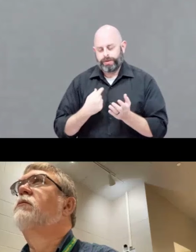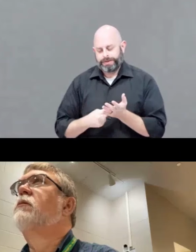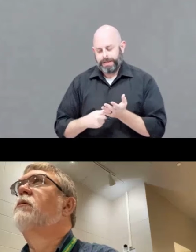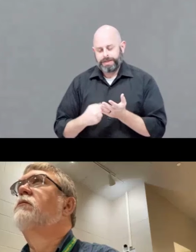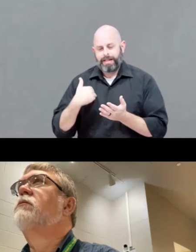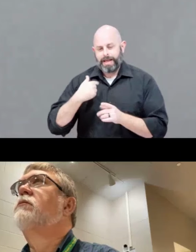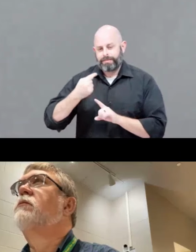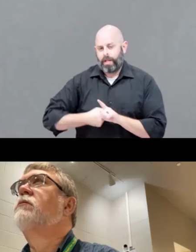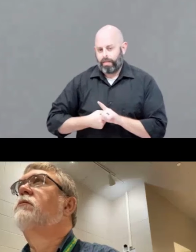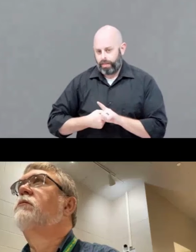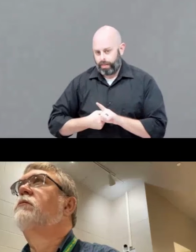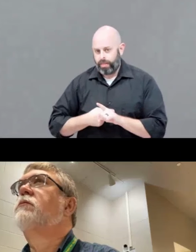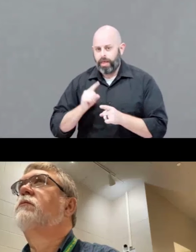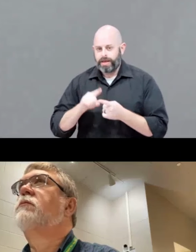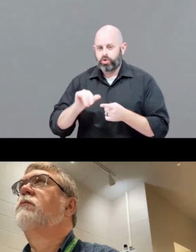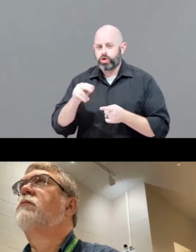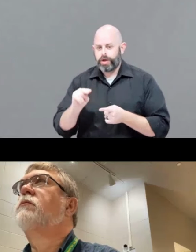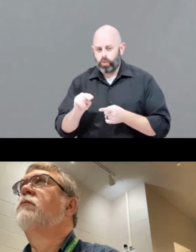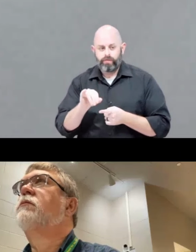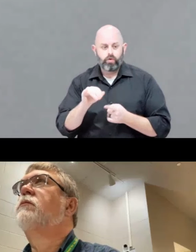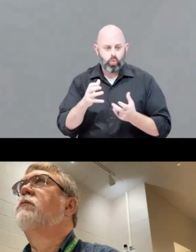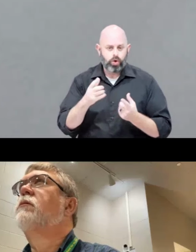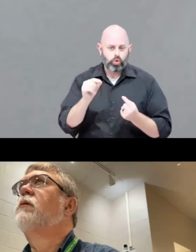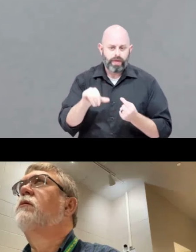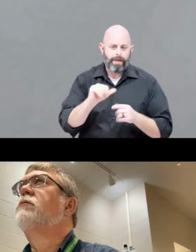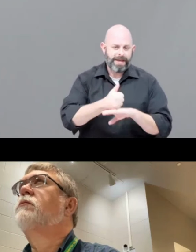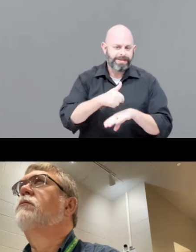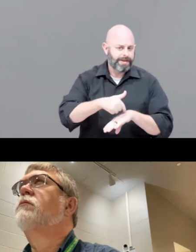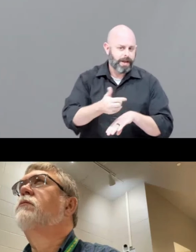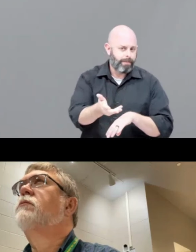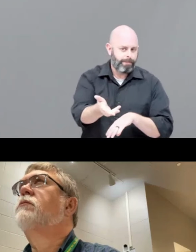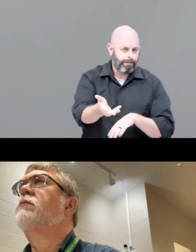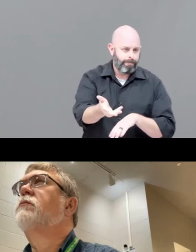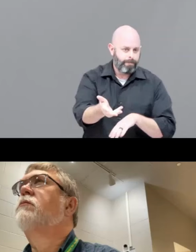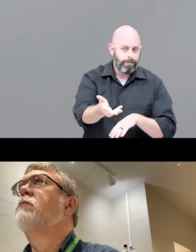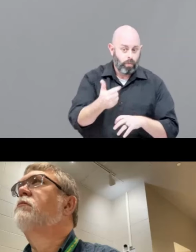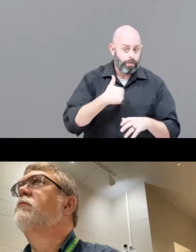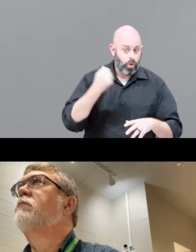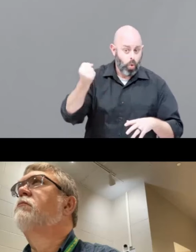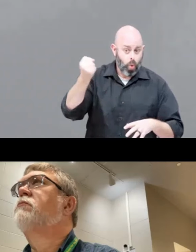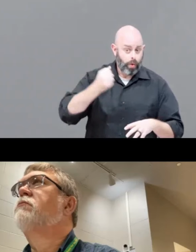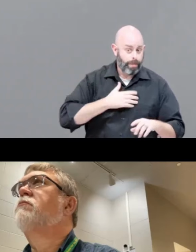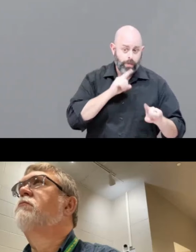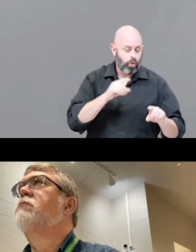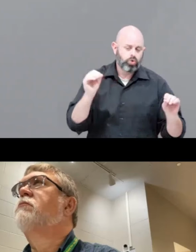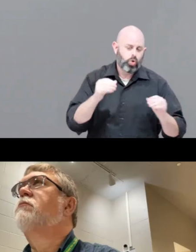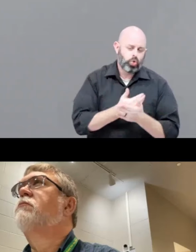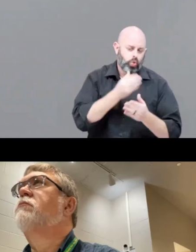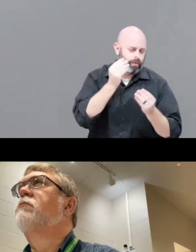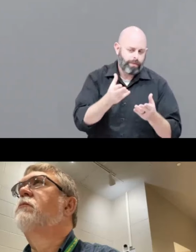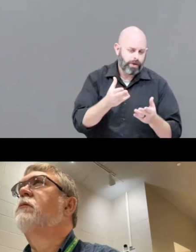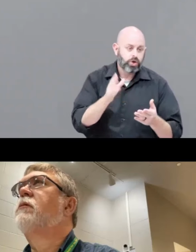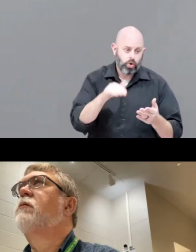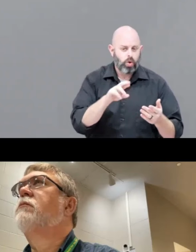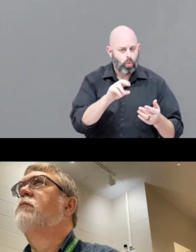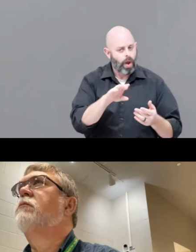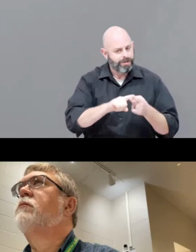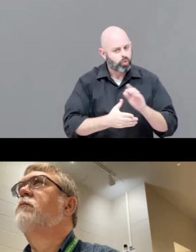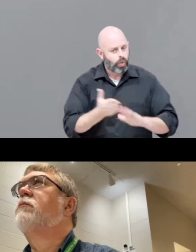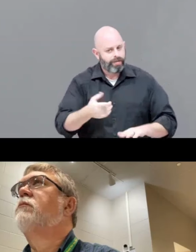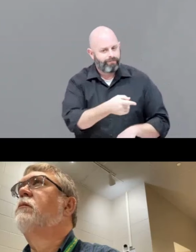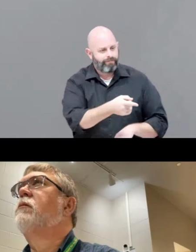last month until January, if you guys want to do that based on time. No real new developments, and I know Mr. Boyd needs to Yes, go talk. ahead.